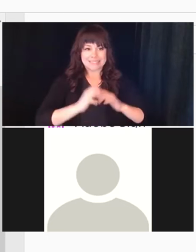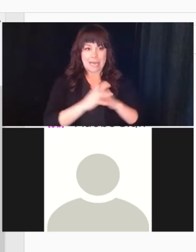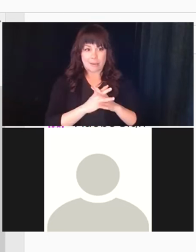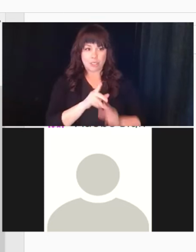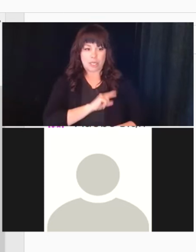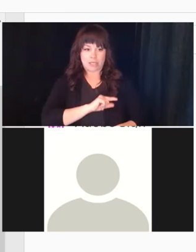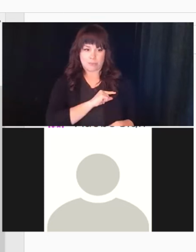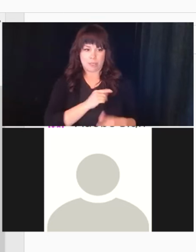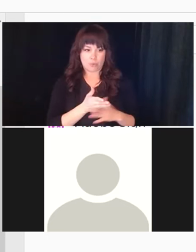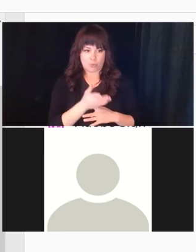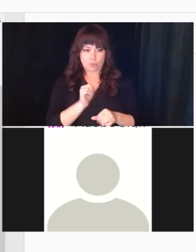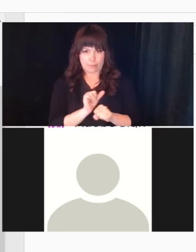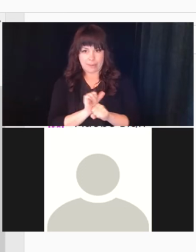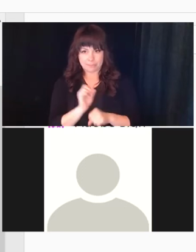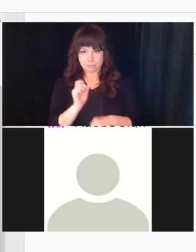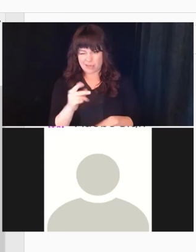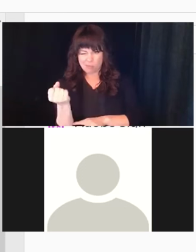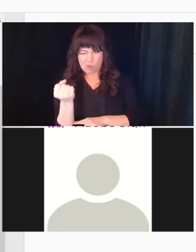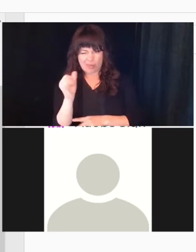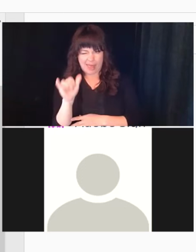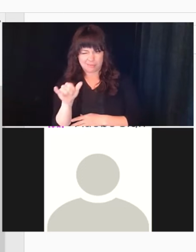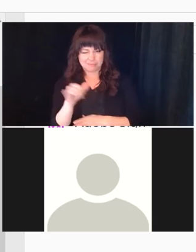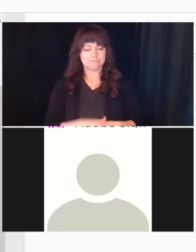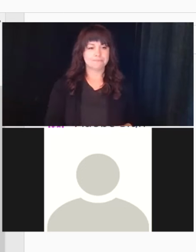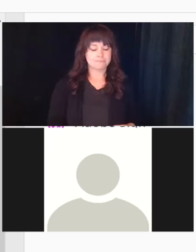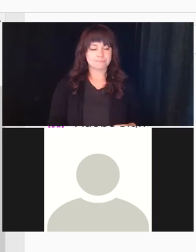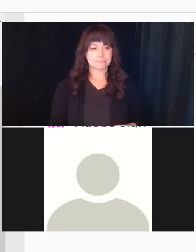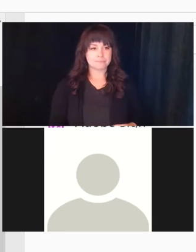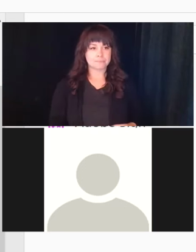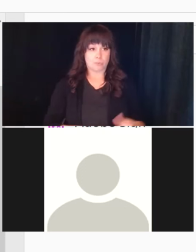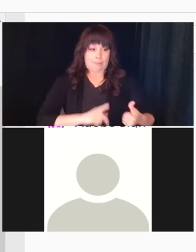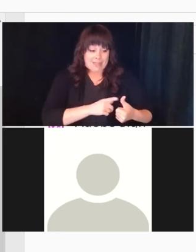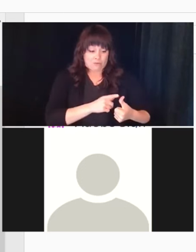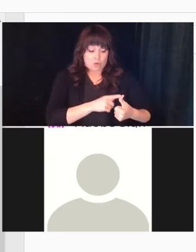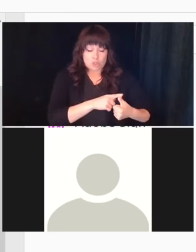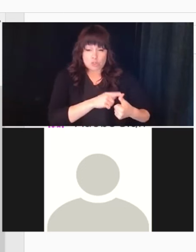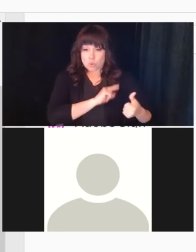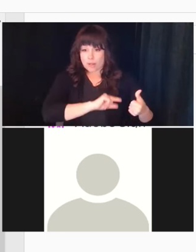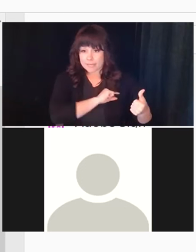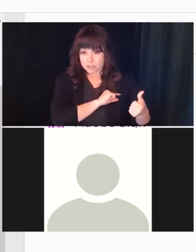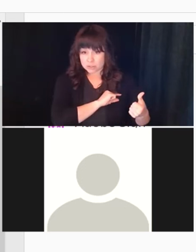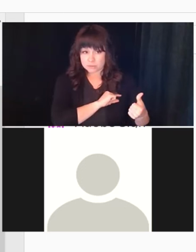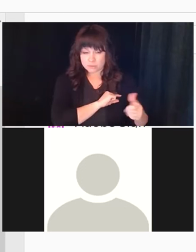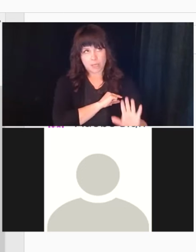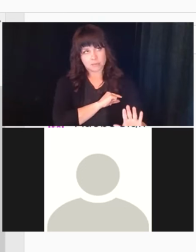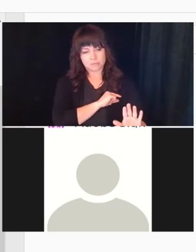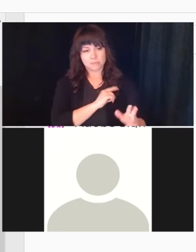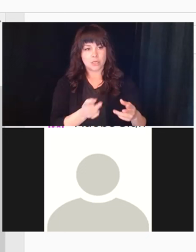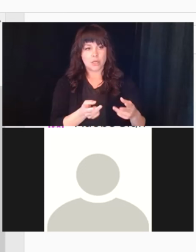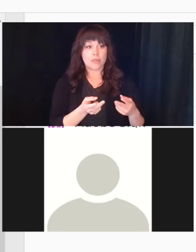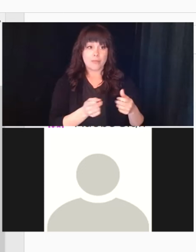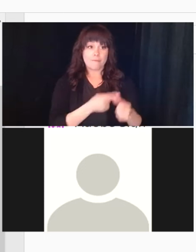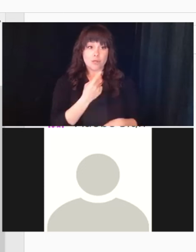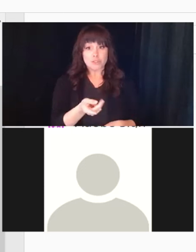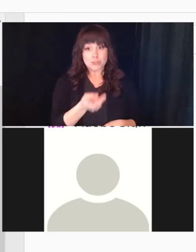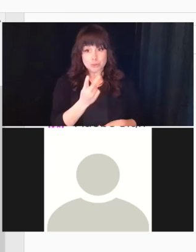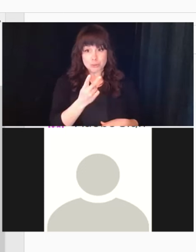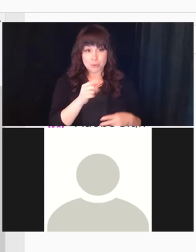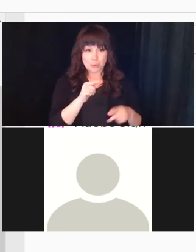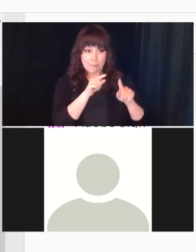in a couple of minutes. But the first qualification, actually the first two bullets under